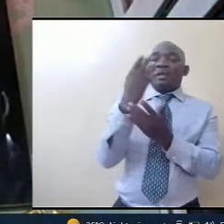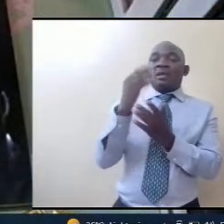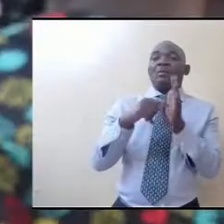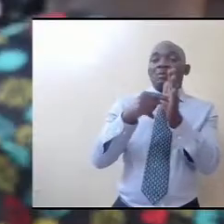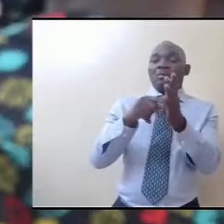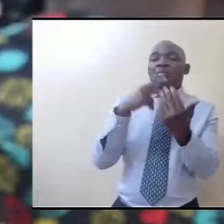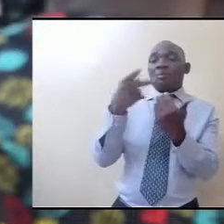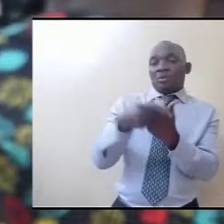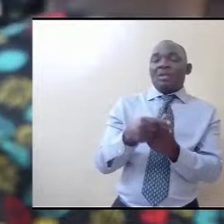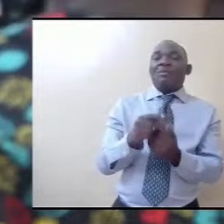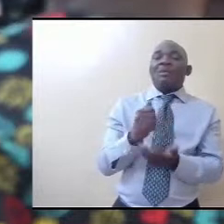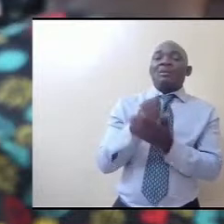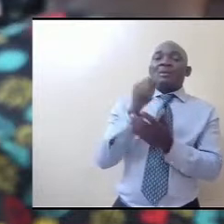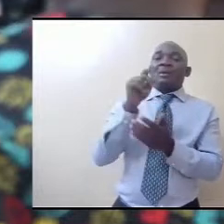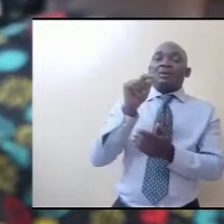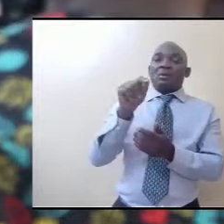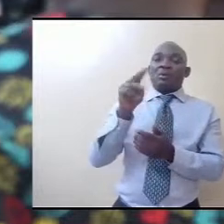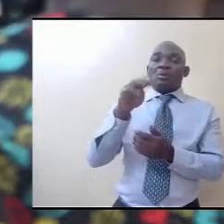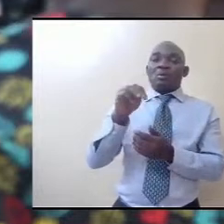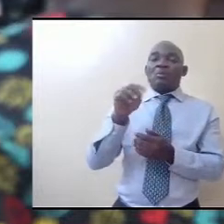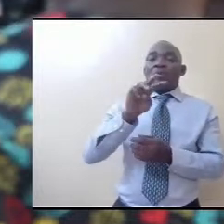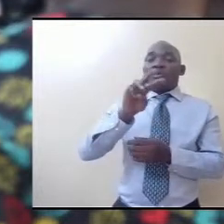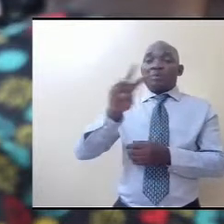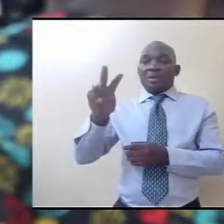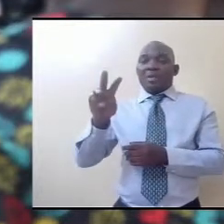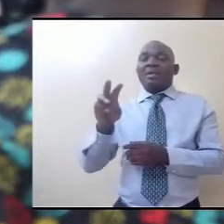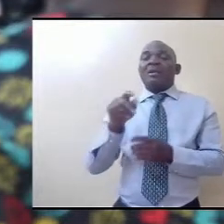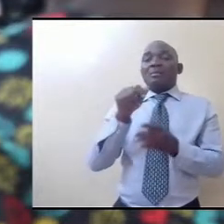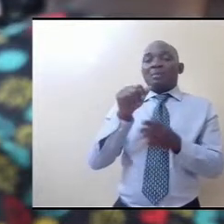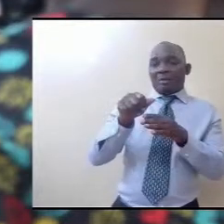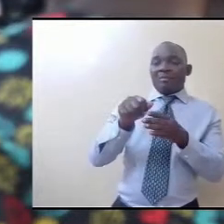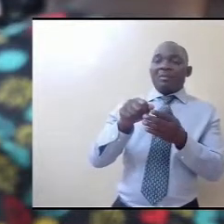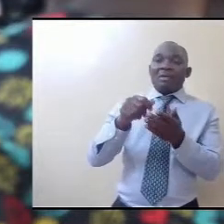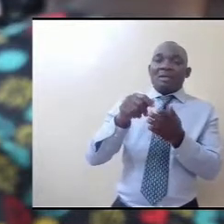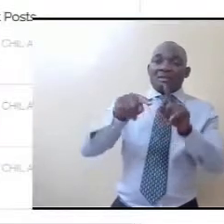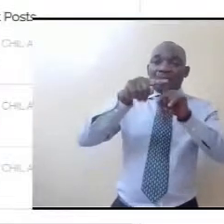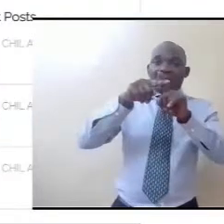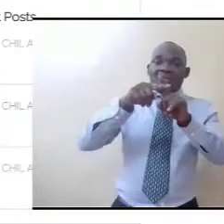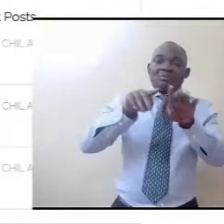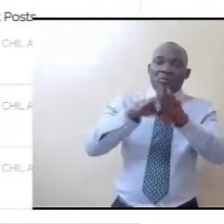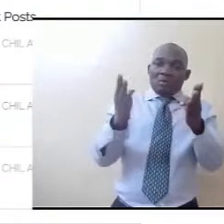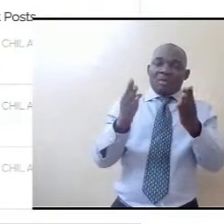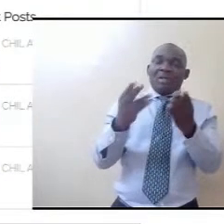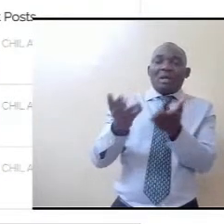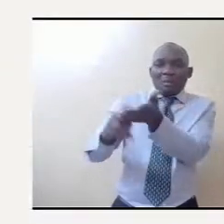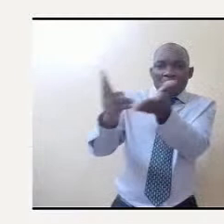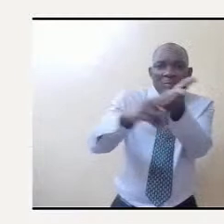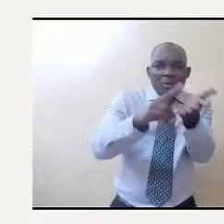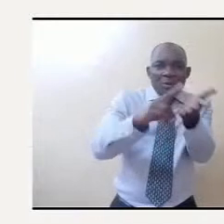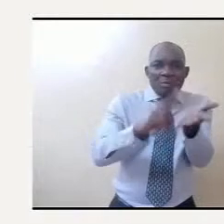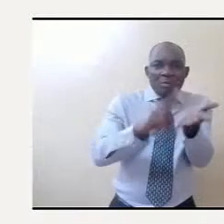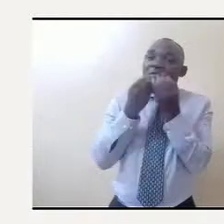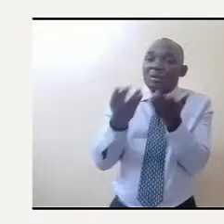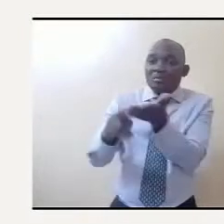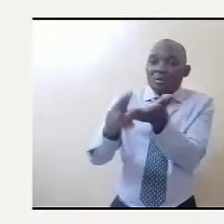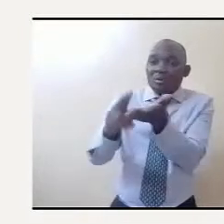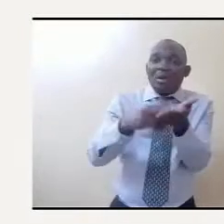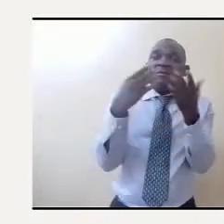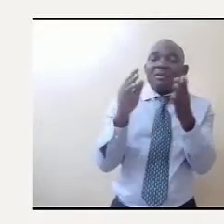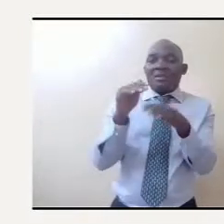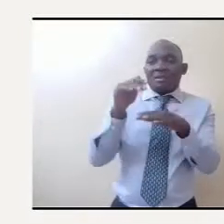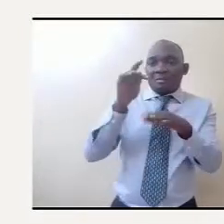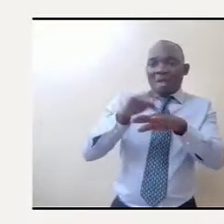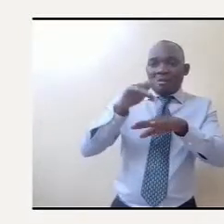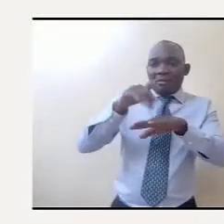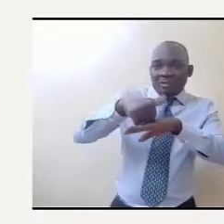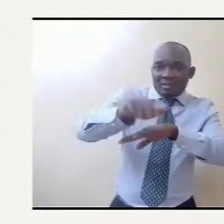h4porganization.org, and the Helping Hand Show website, helpinghandshow.com. On this website, click on the Process tab from the menu and fill the displayed